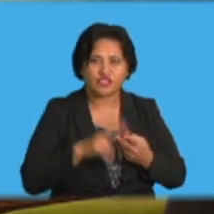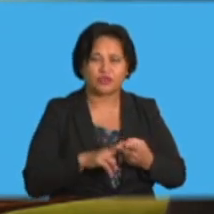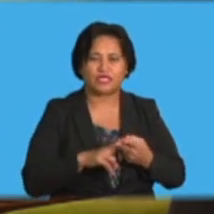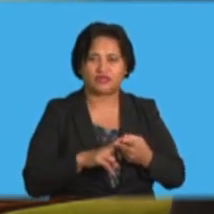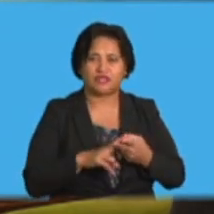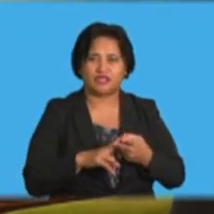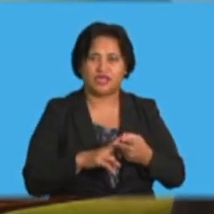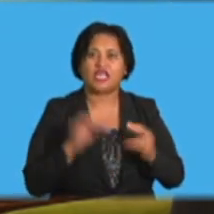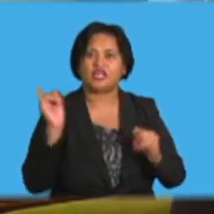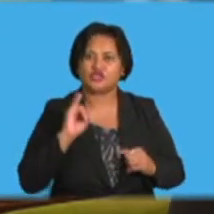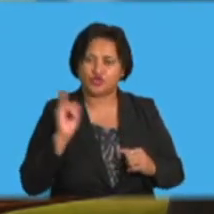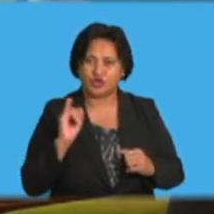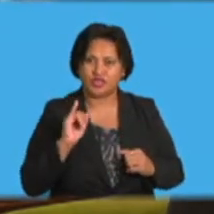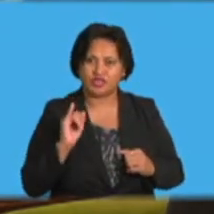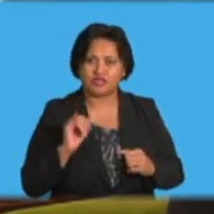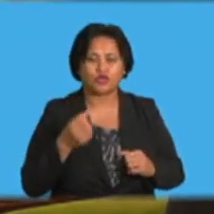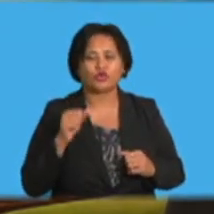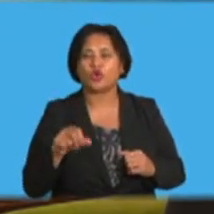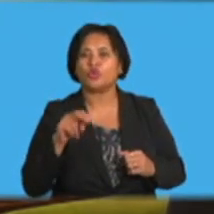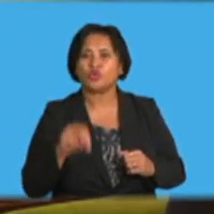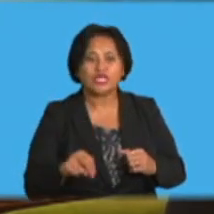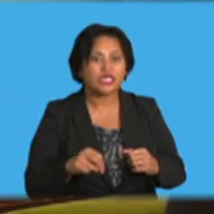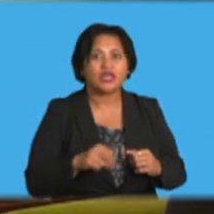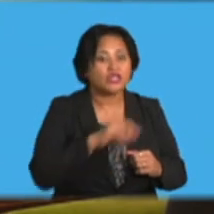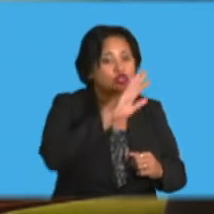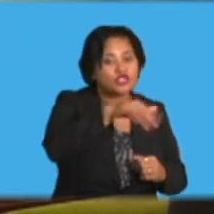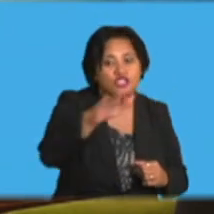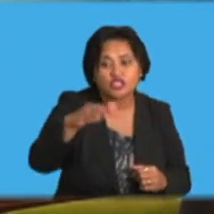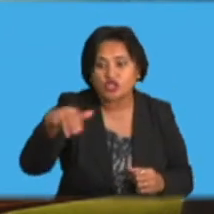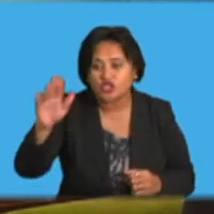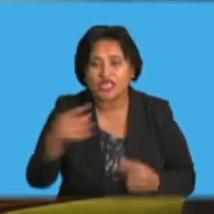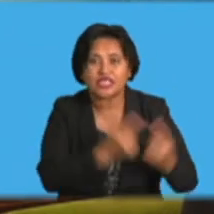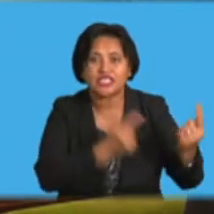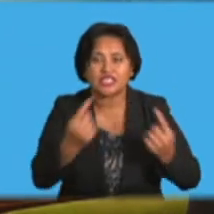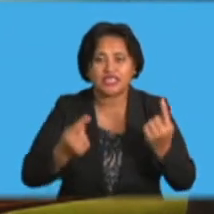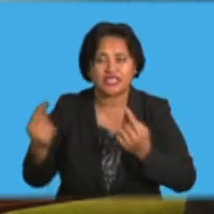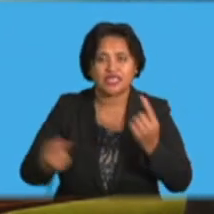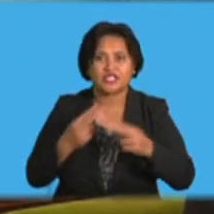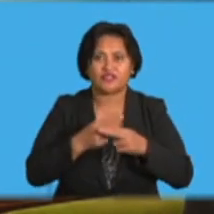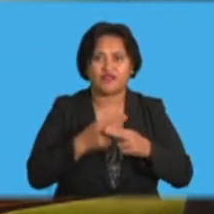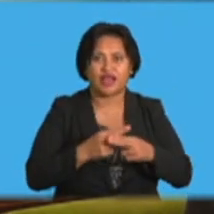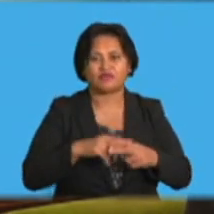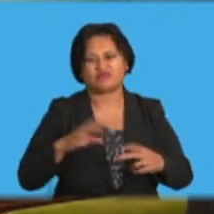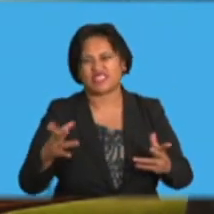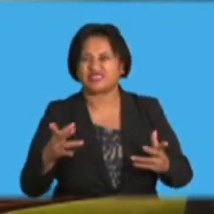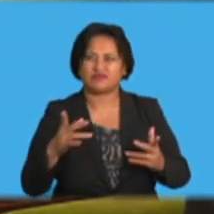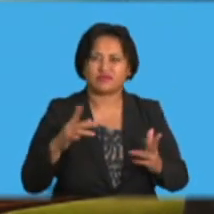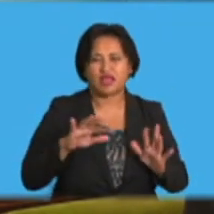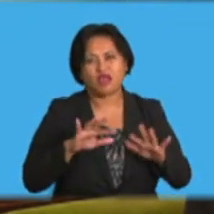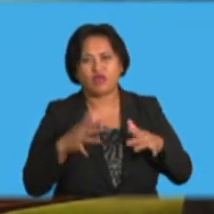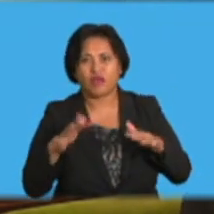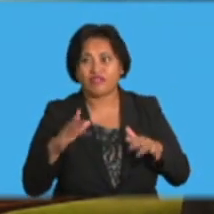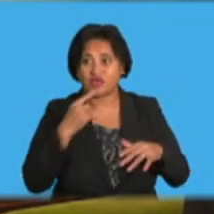insurance. So you don't have to individually go and assess each farm, but you say, if, for example, floodwaters go above a